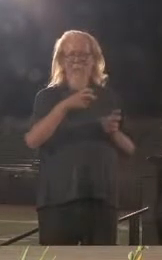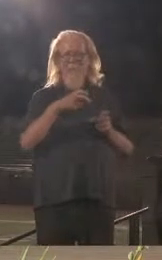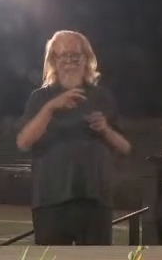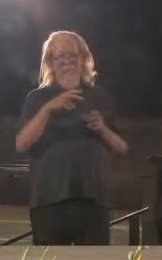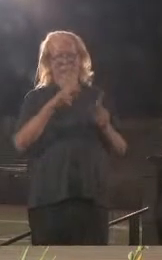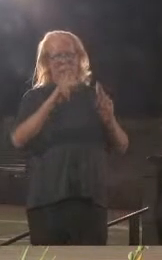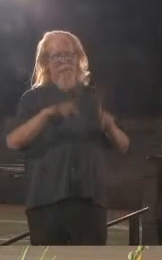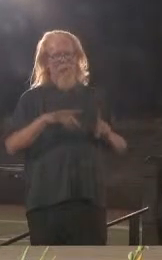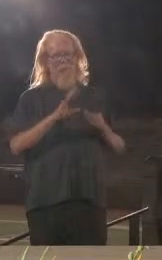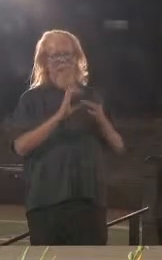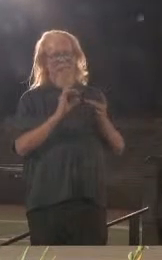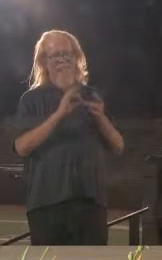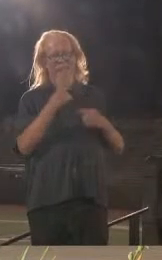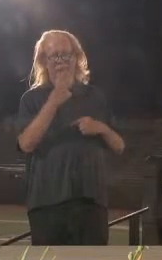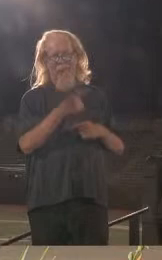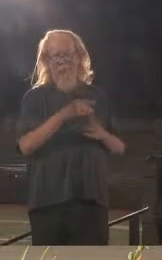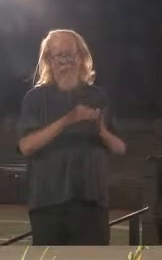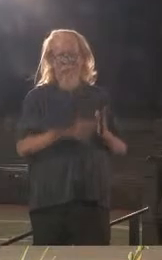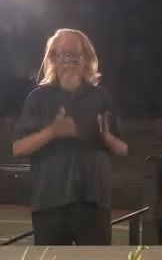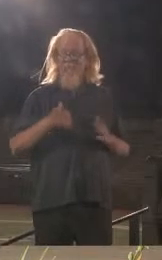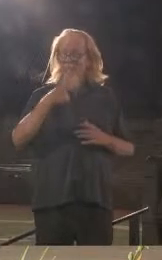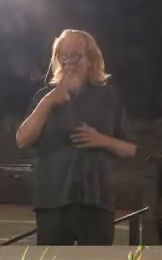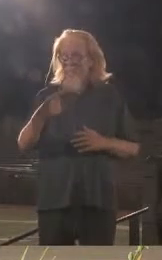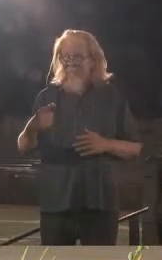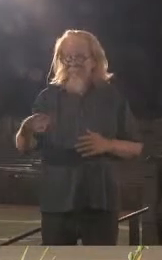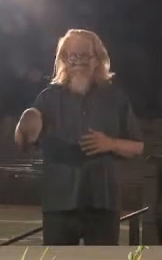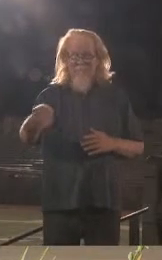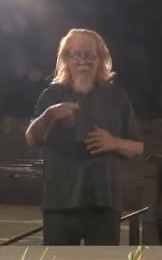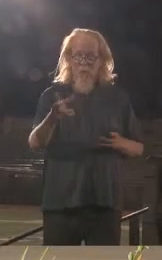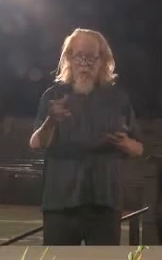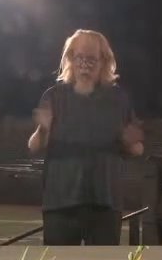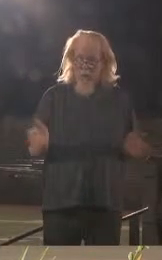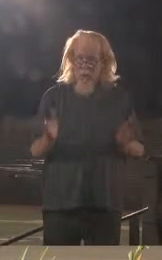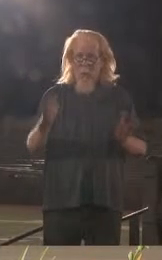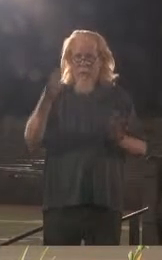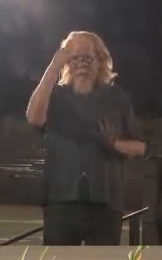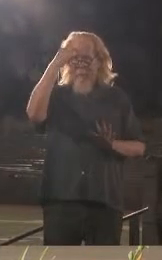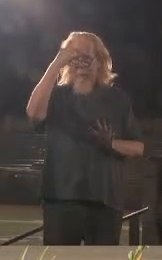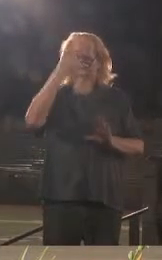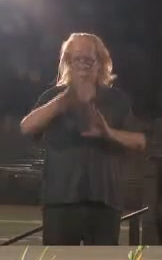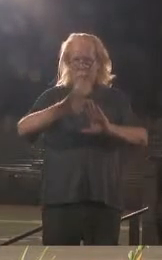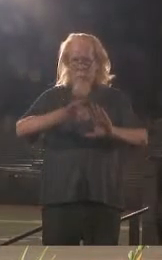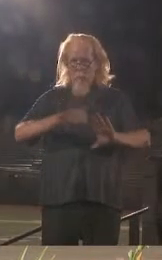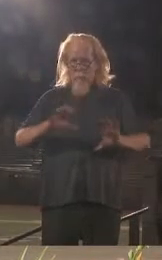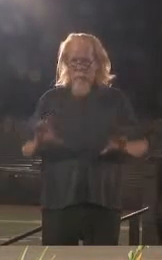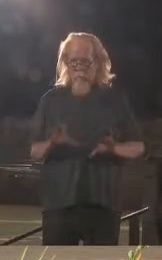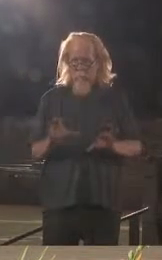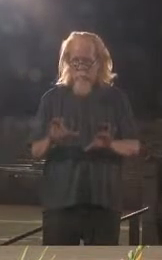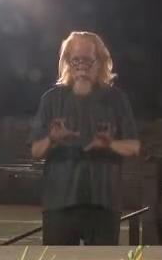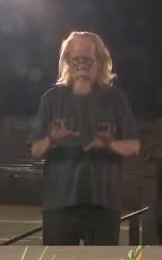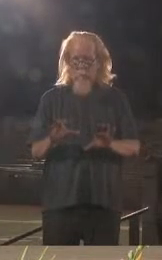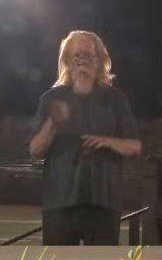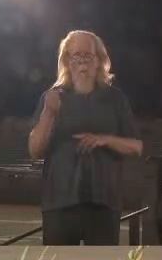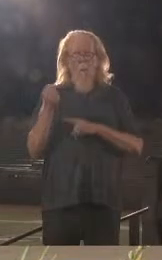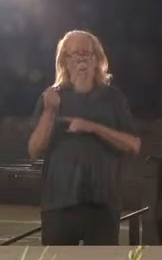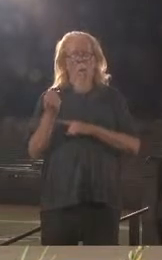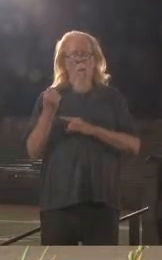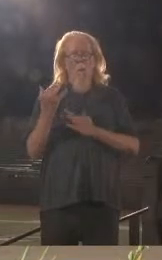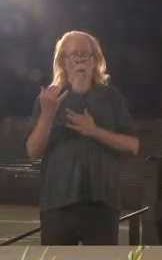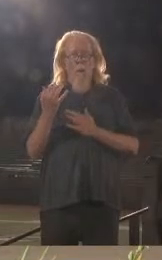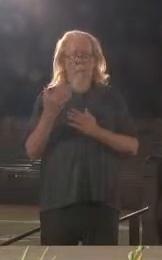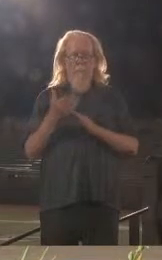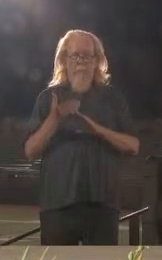this because I want to encourage you to think before you act, pause before you